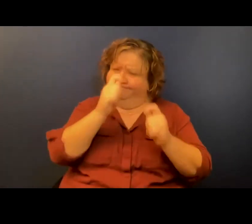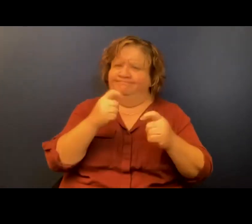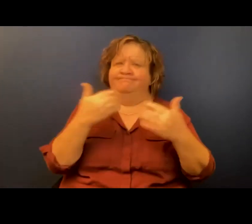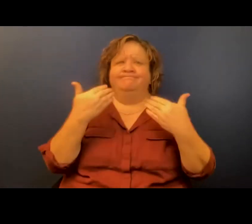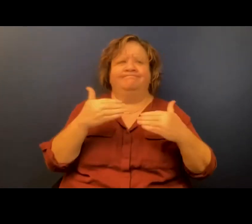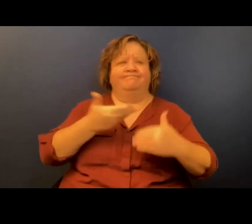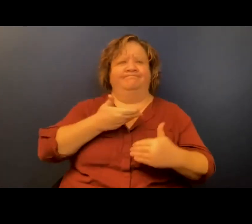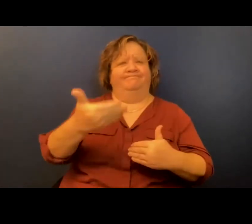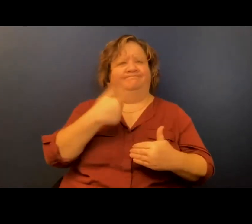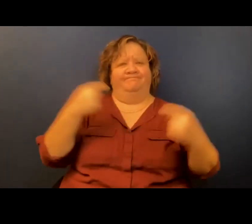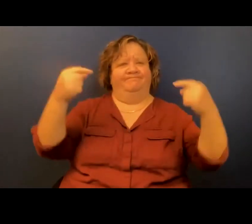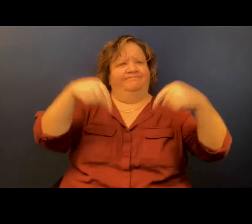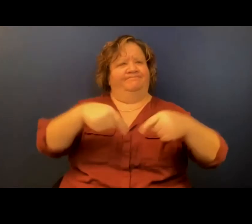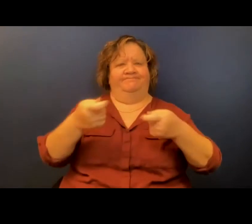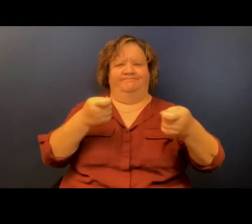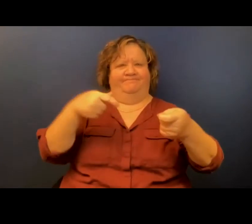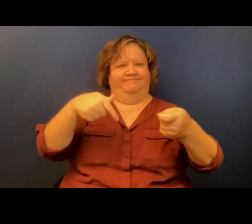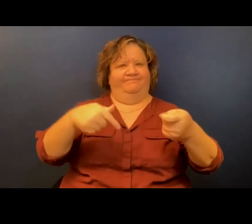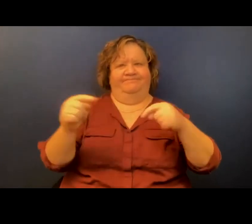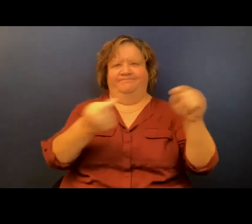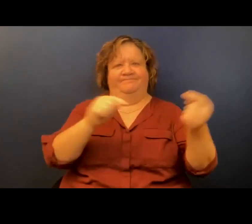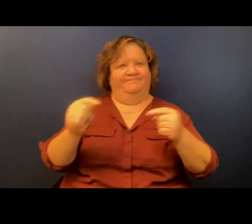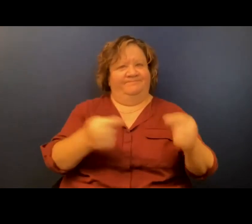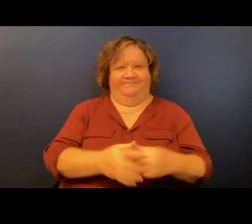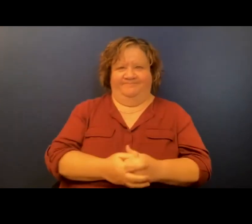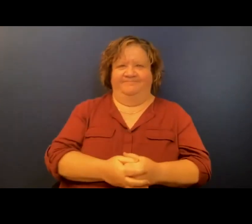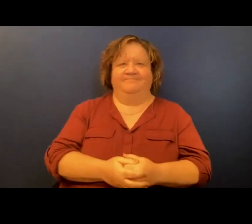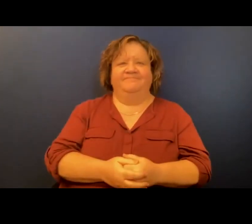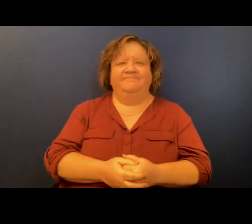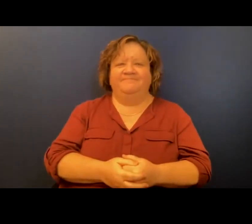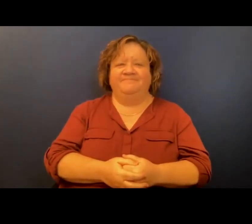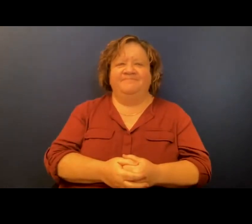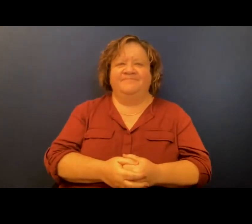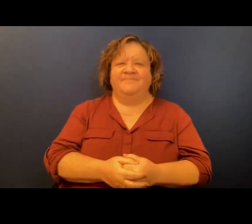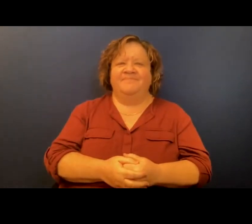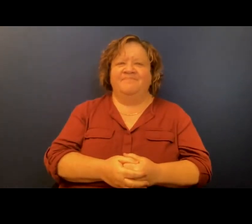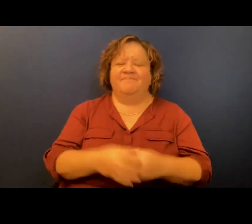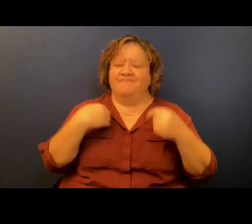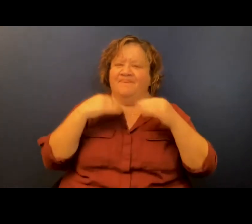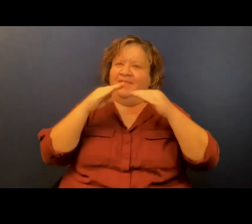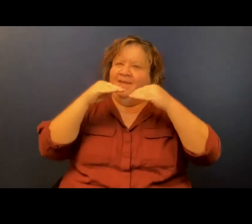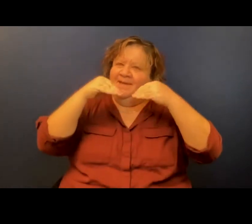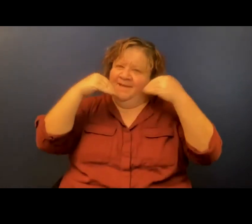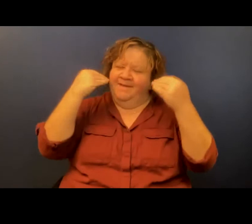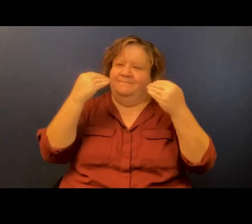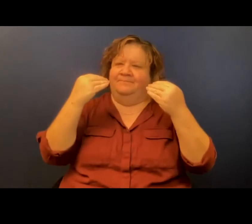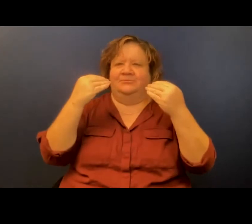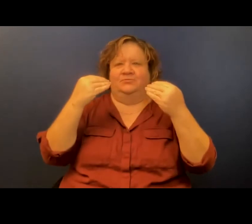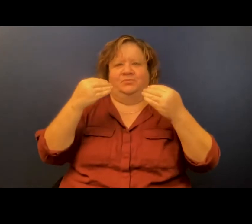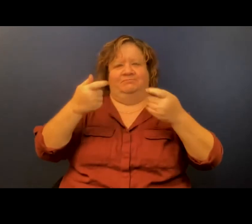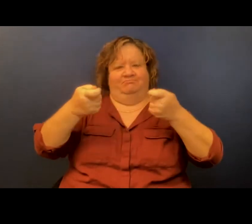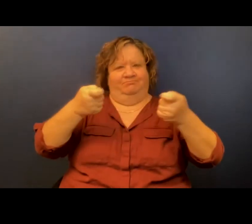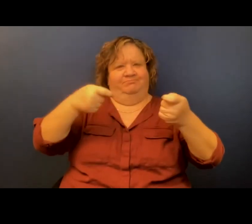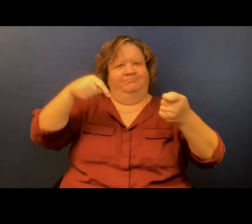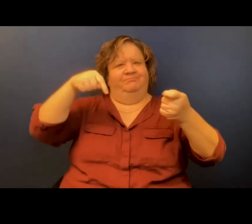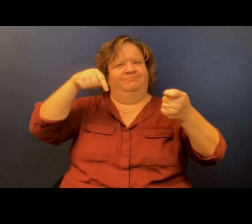today presenting the regional session for the Global Youth Summit